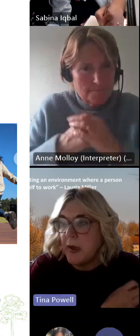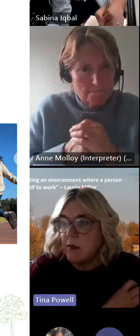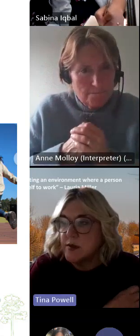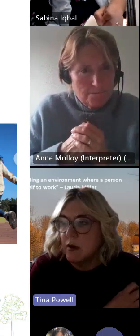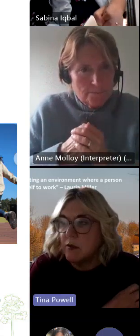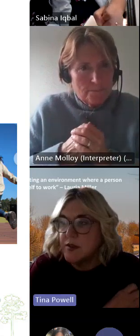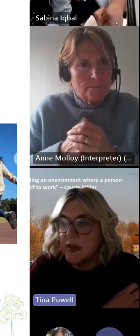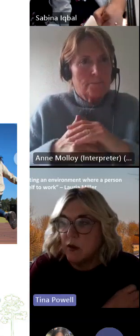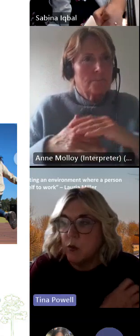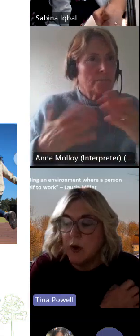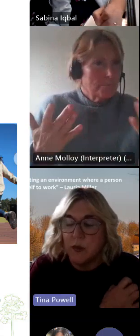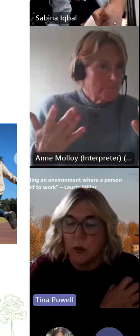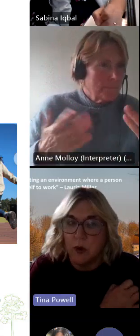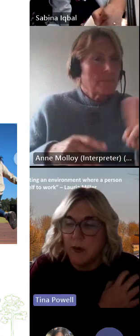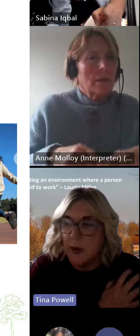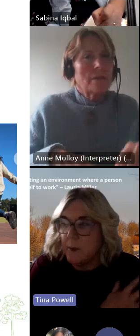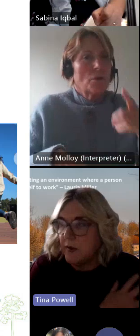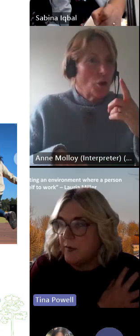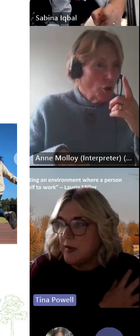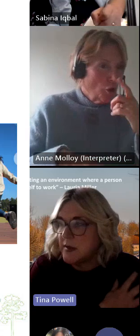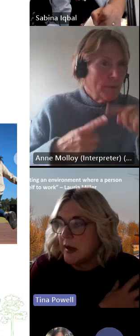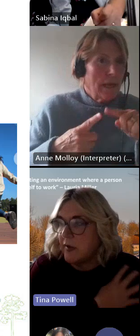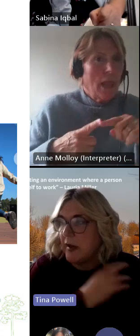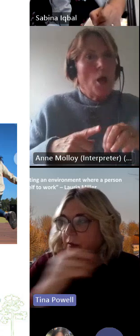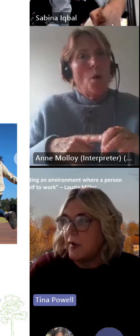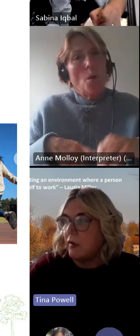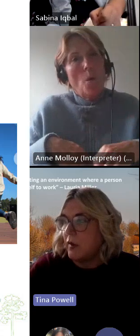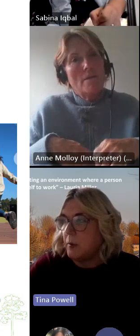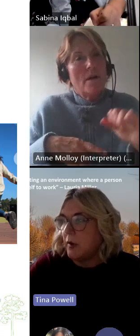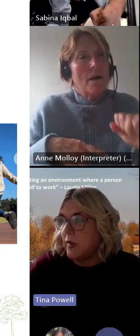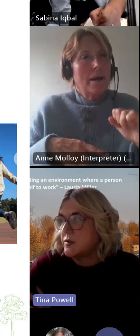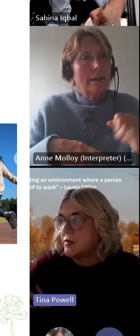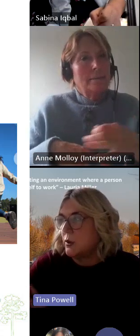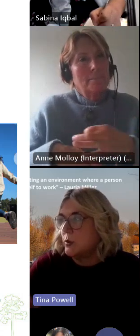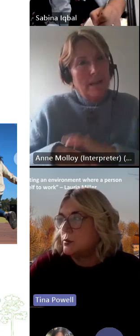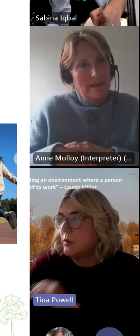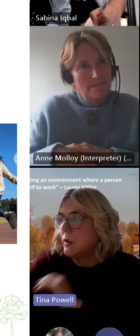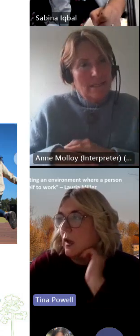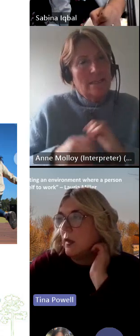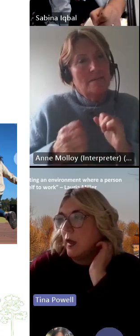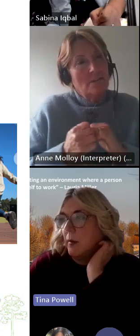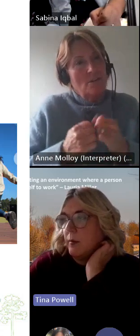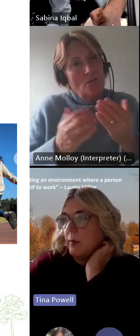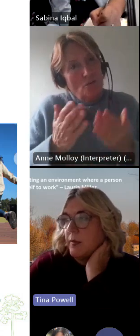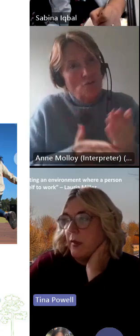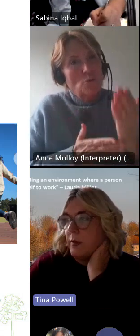If their parents are in receipt of one of the qualifying benefits and have a claim verified by their school,